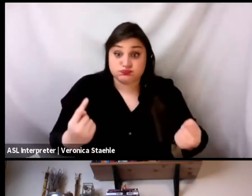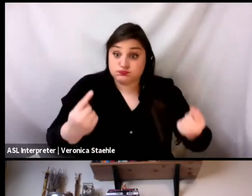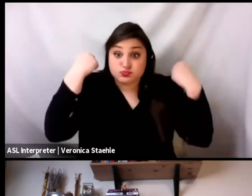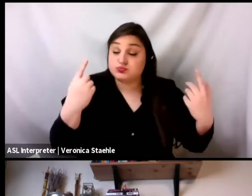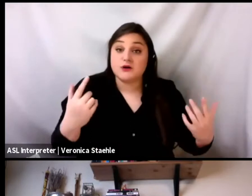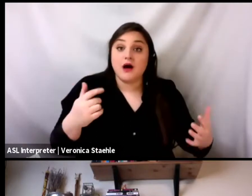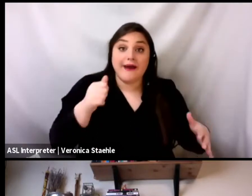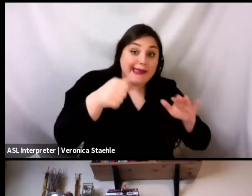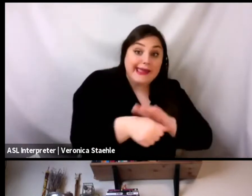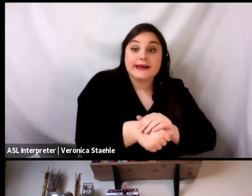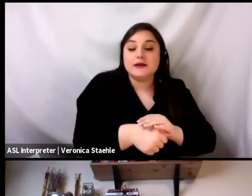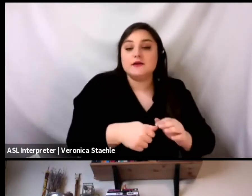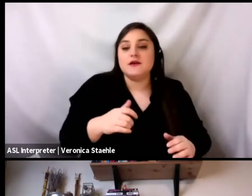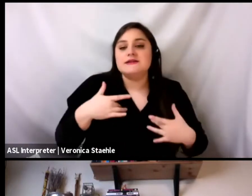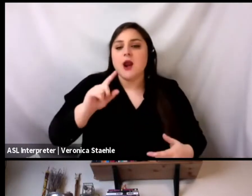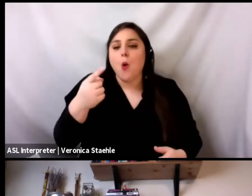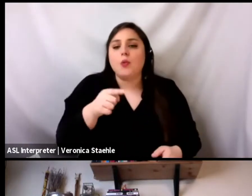like know how to read code.